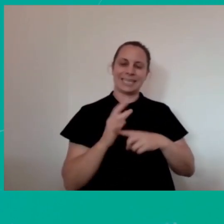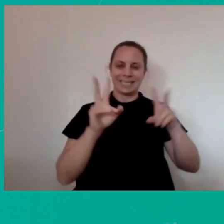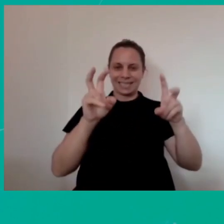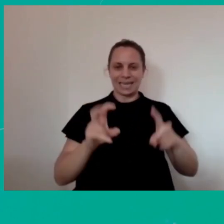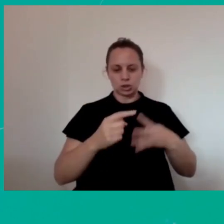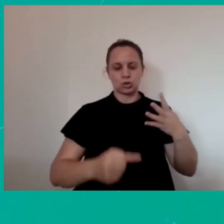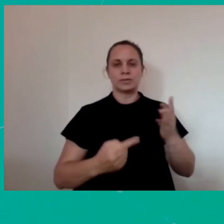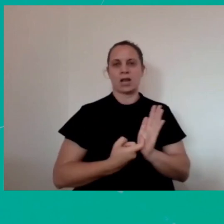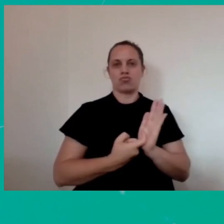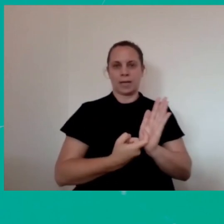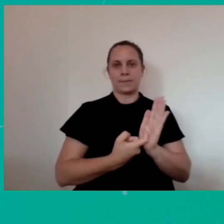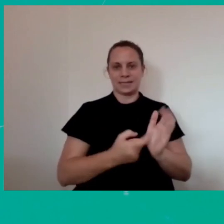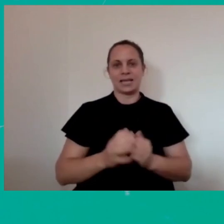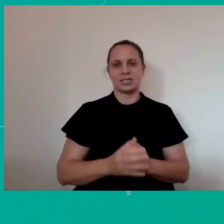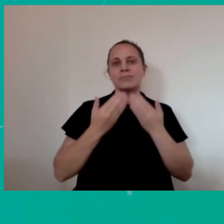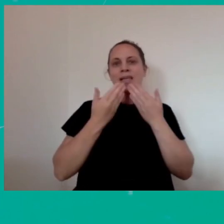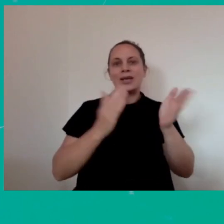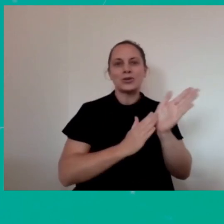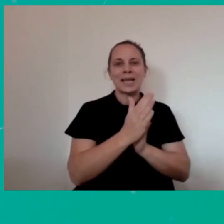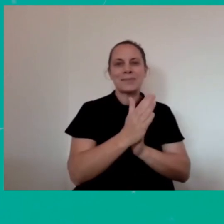recommendations. Thank you, Hemi.